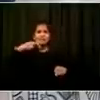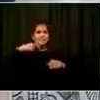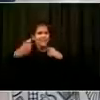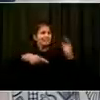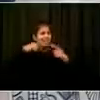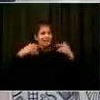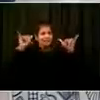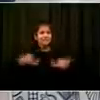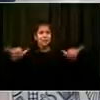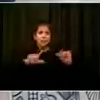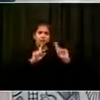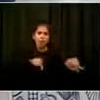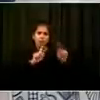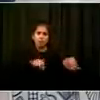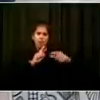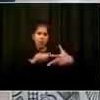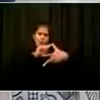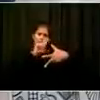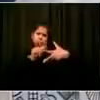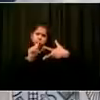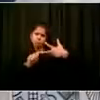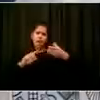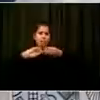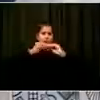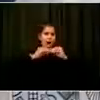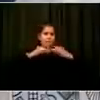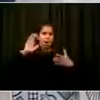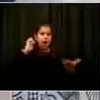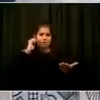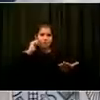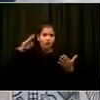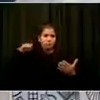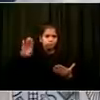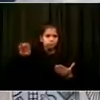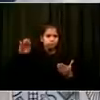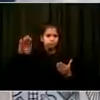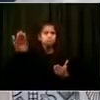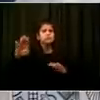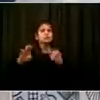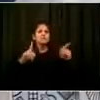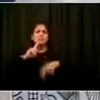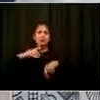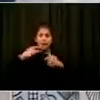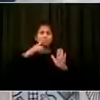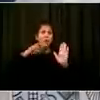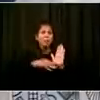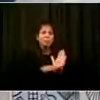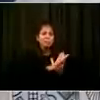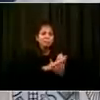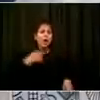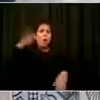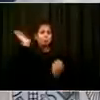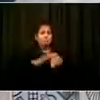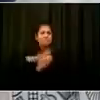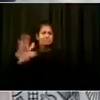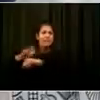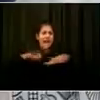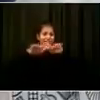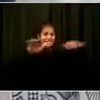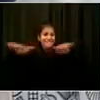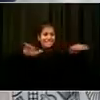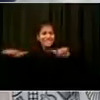safest places in the country, we got to keep it that way. We got to fight back this second wave. Our schools have been safe, extraordinarily